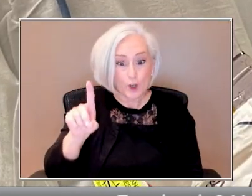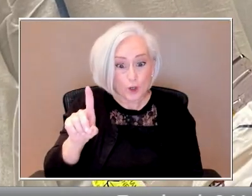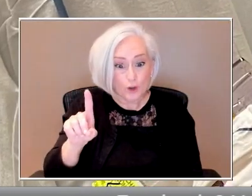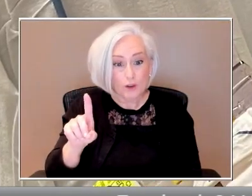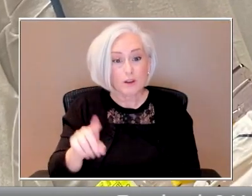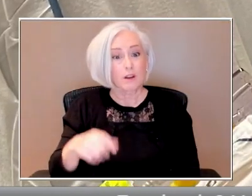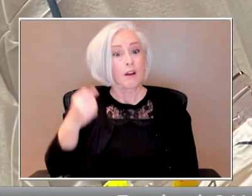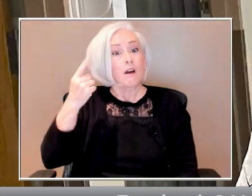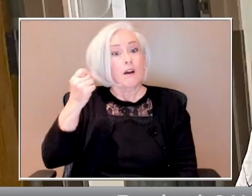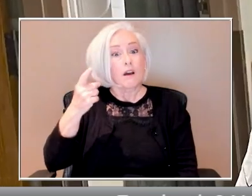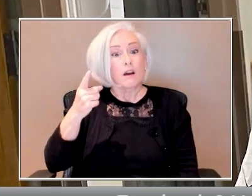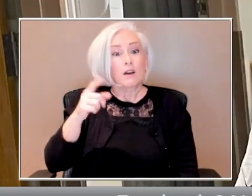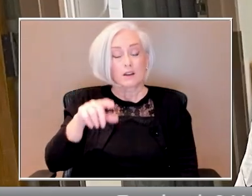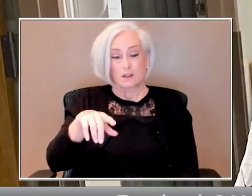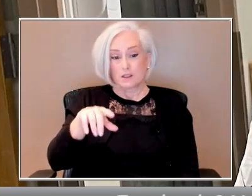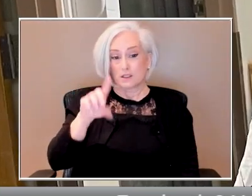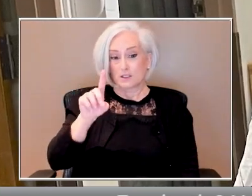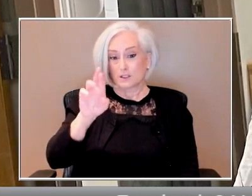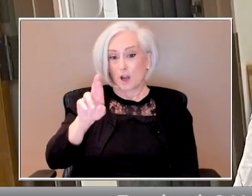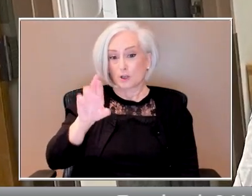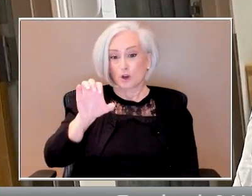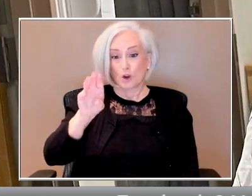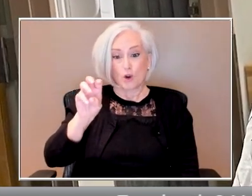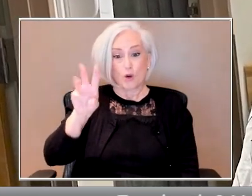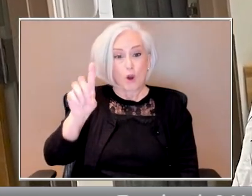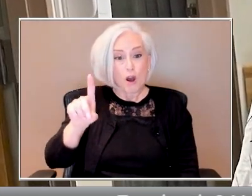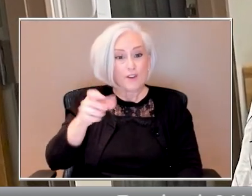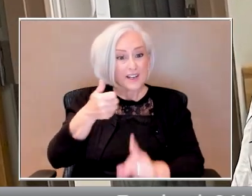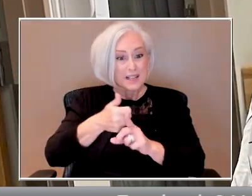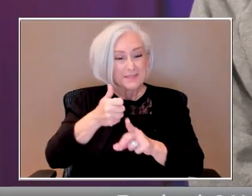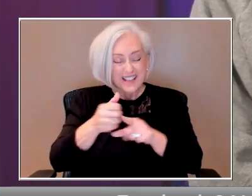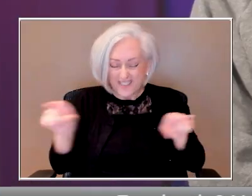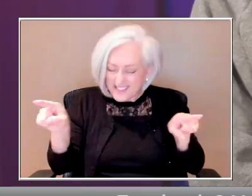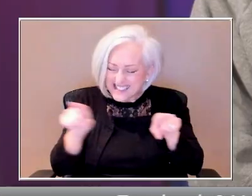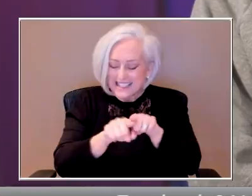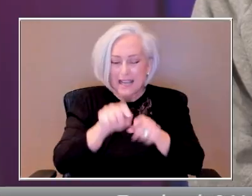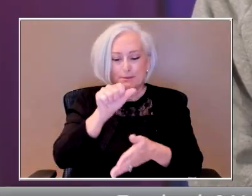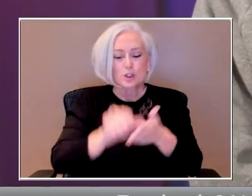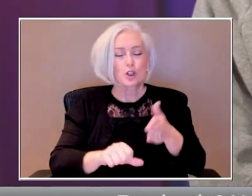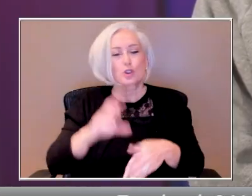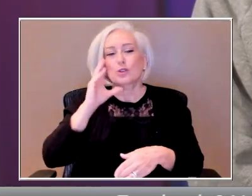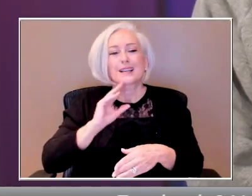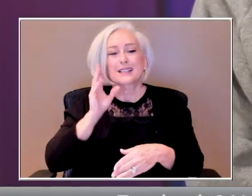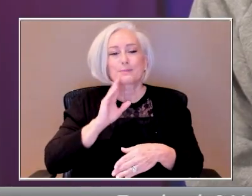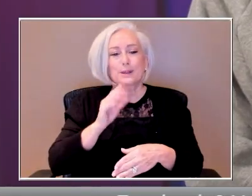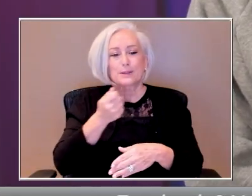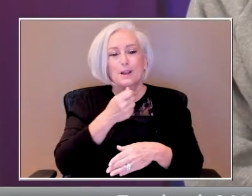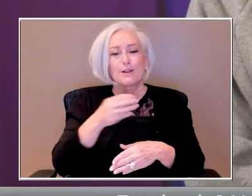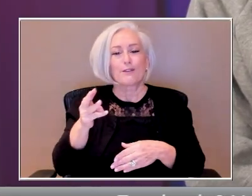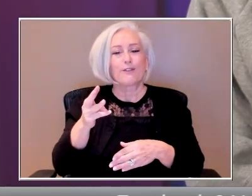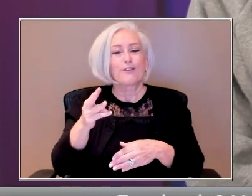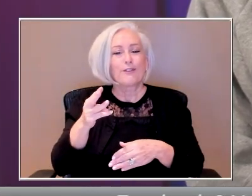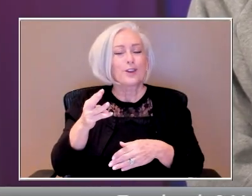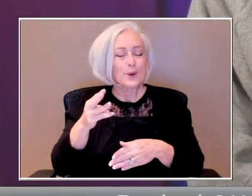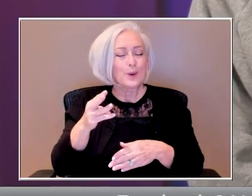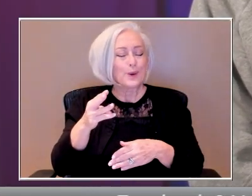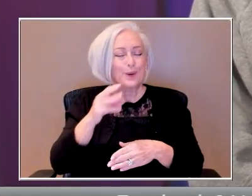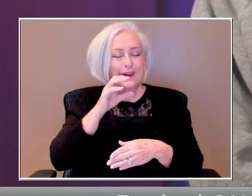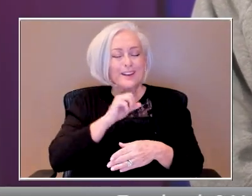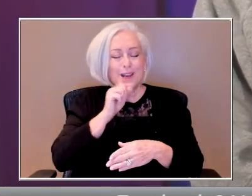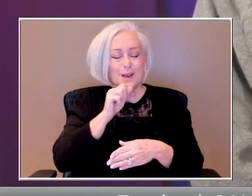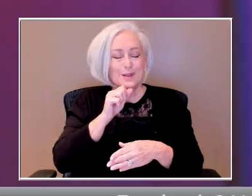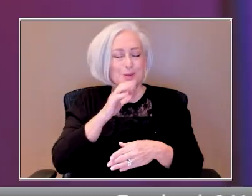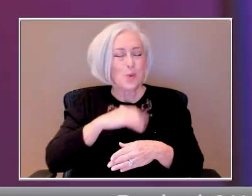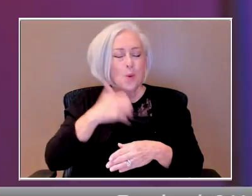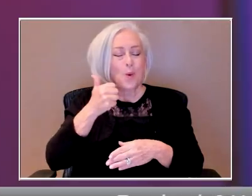older than Luke, he underwent the same surgery. I feel just so grateful that there's someone like